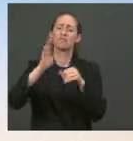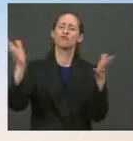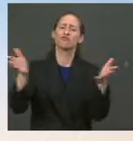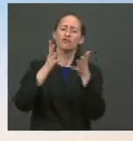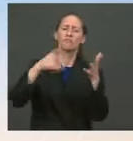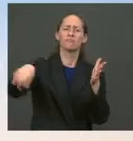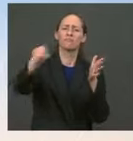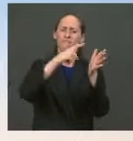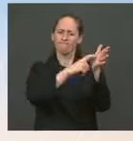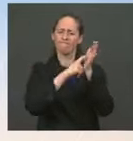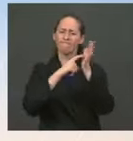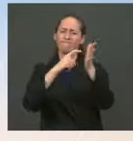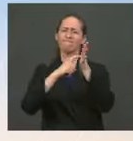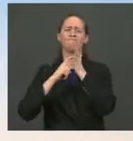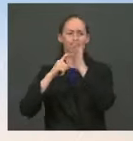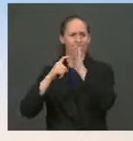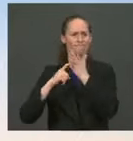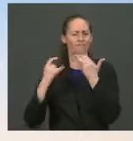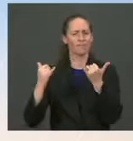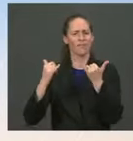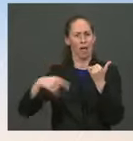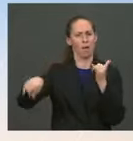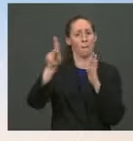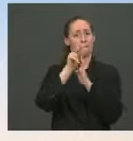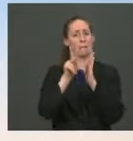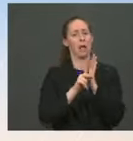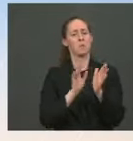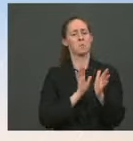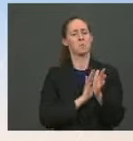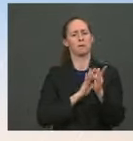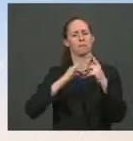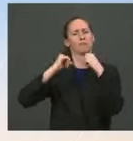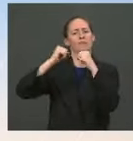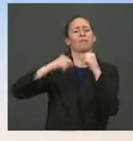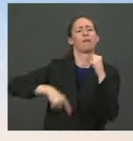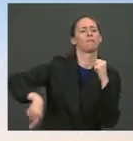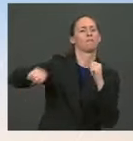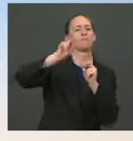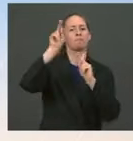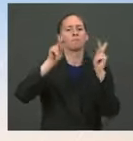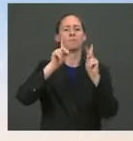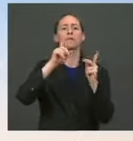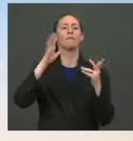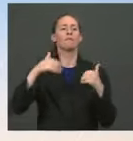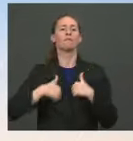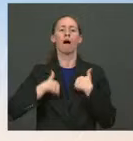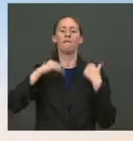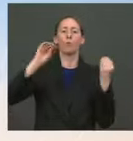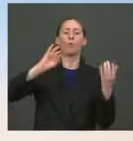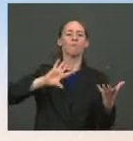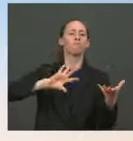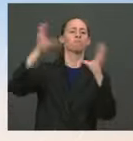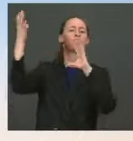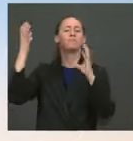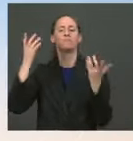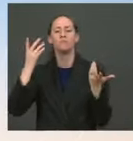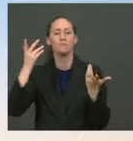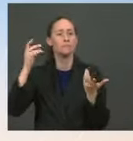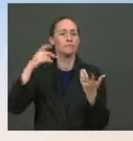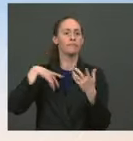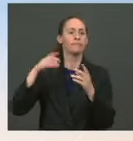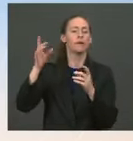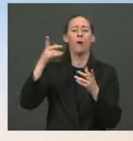now. These are policies that are protecting workforces and avoiding disruptions related to employees getting sick with COVID, as I just